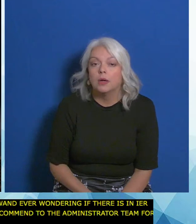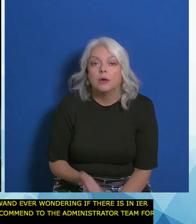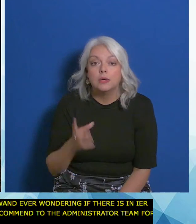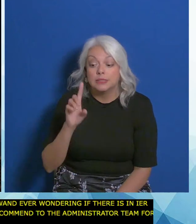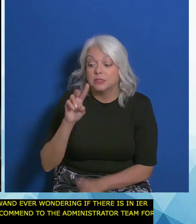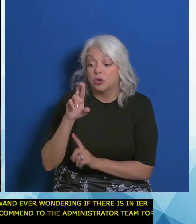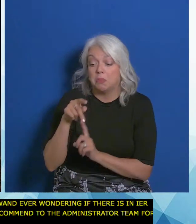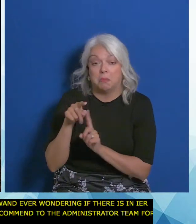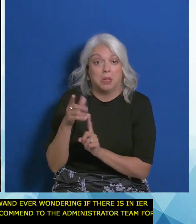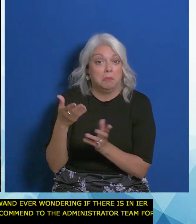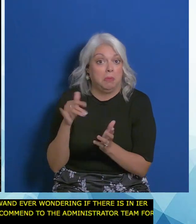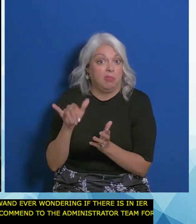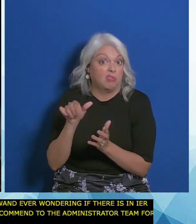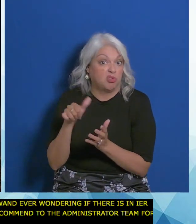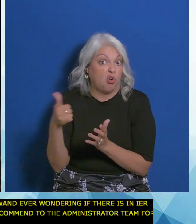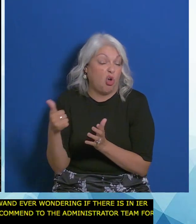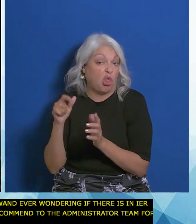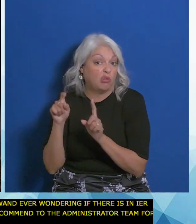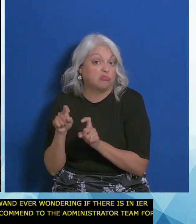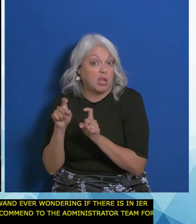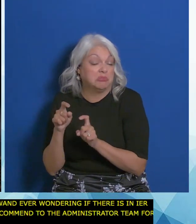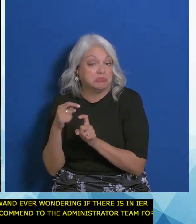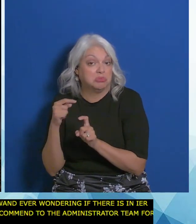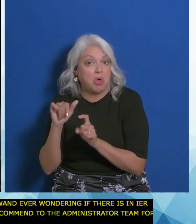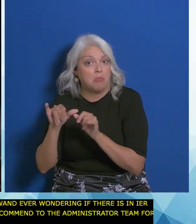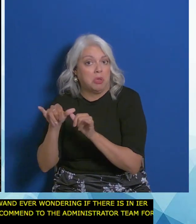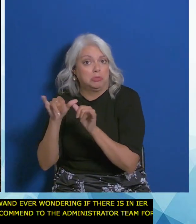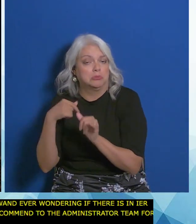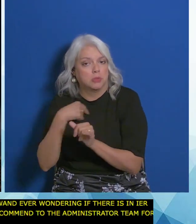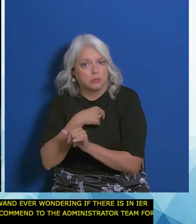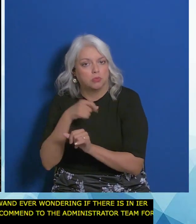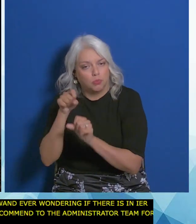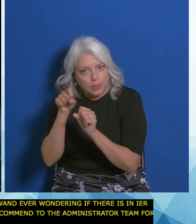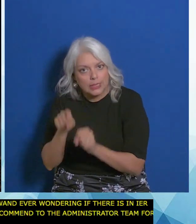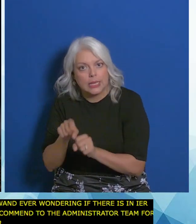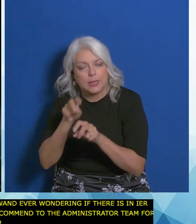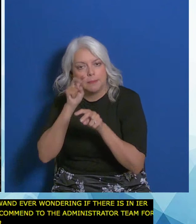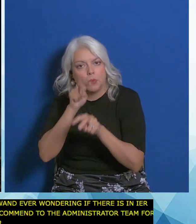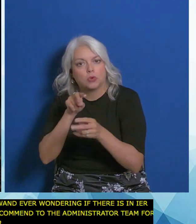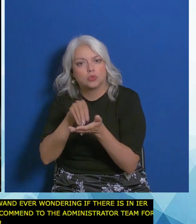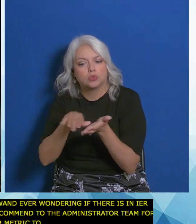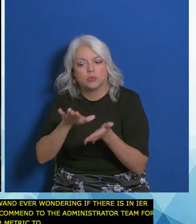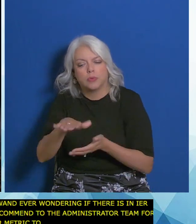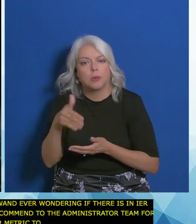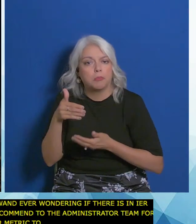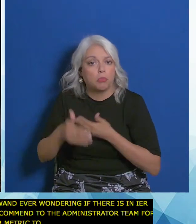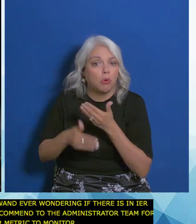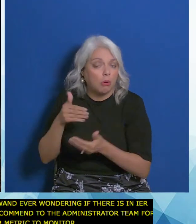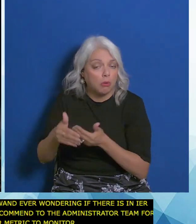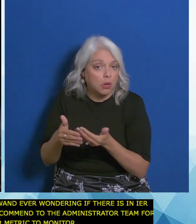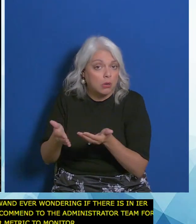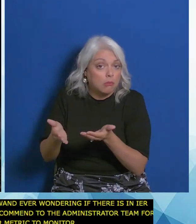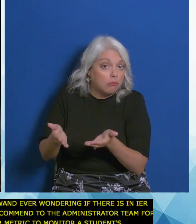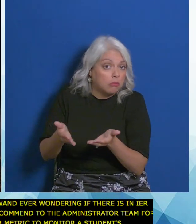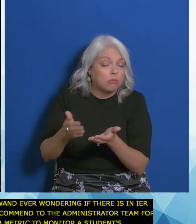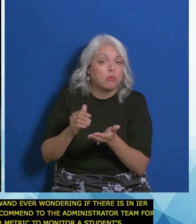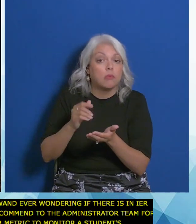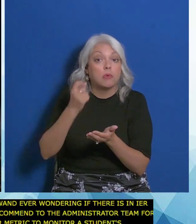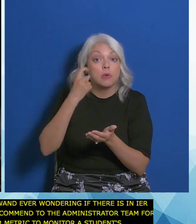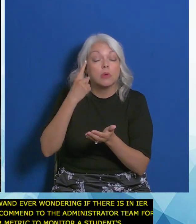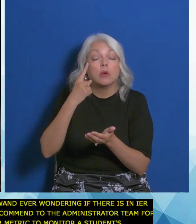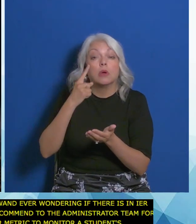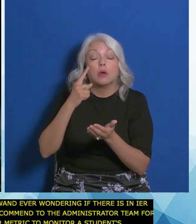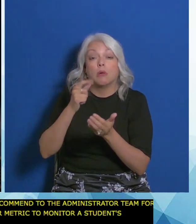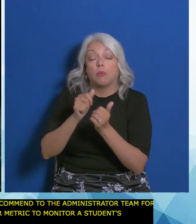as one other possible assessment, another metric to monitor a student's progress